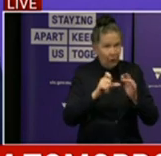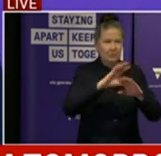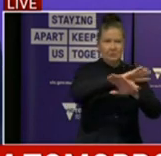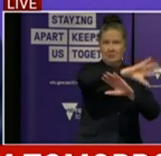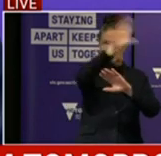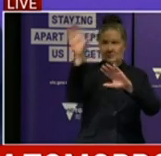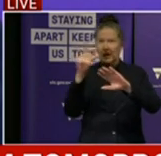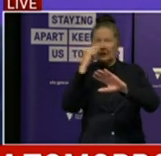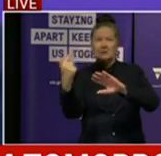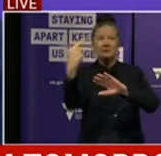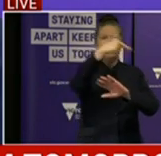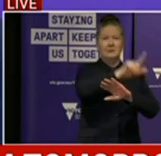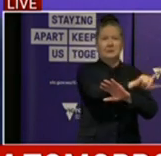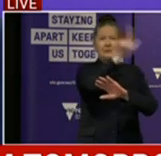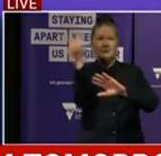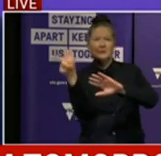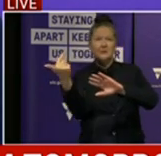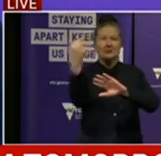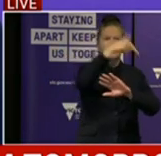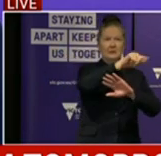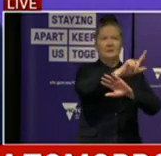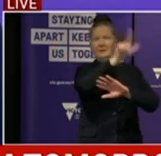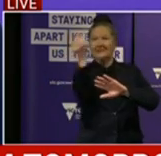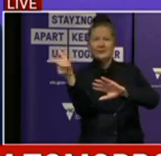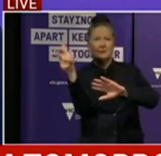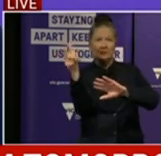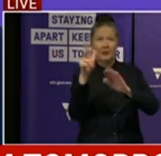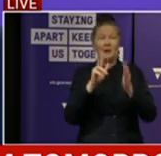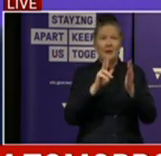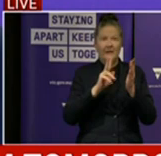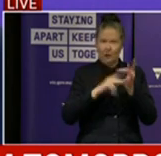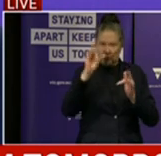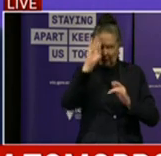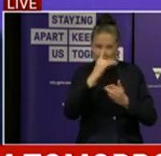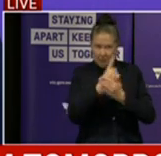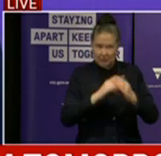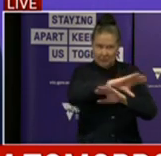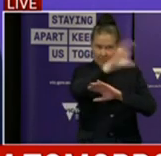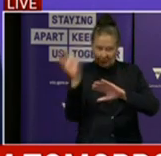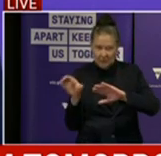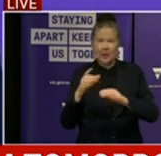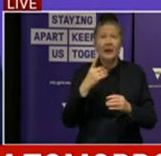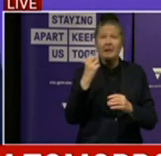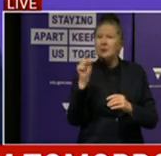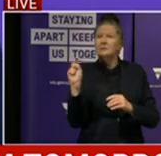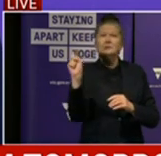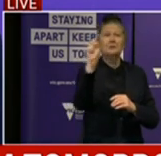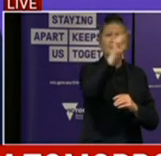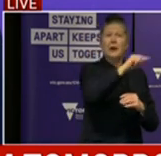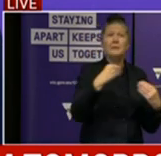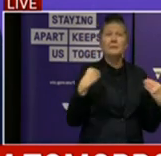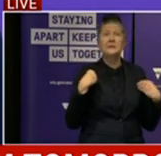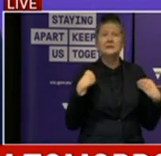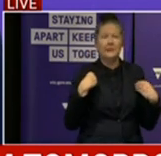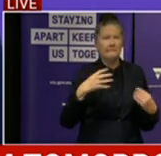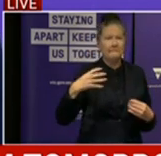and holiday within regional Victoria. Every business, every single business across regional Victoria will be required to have a